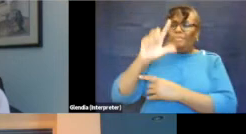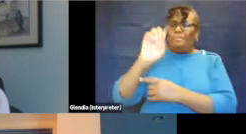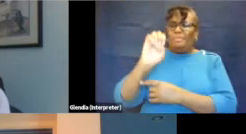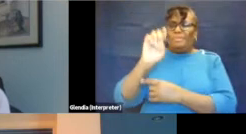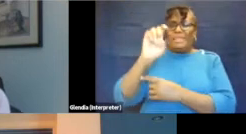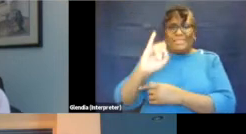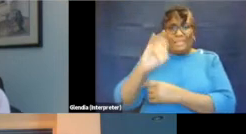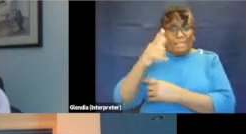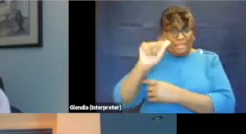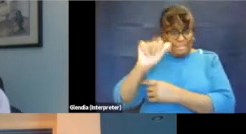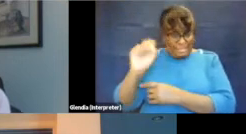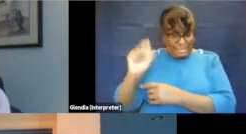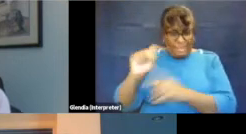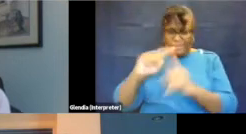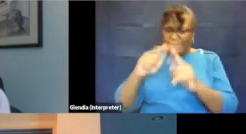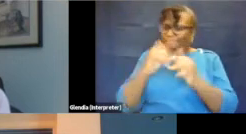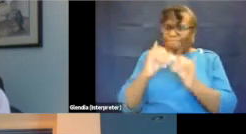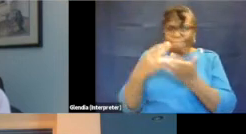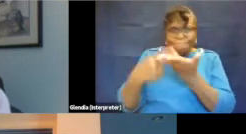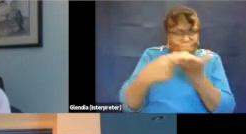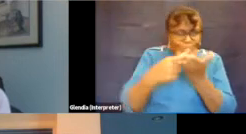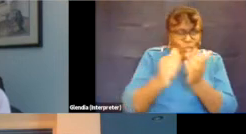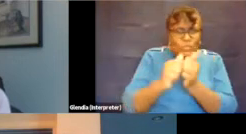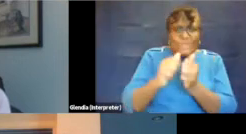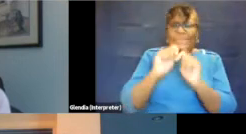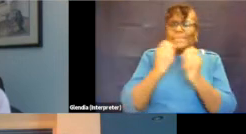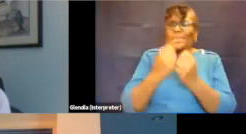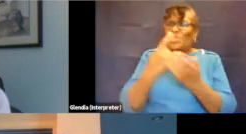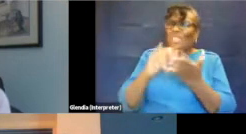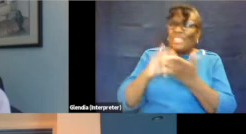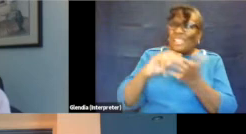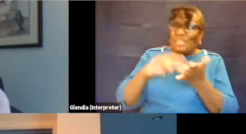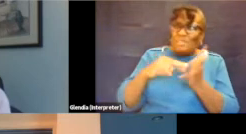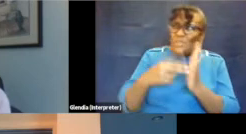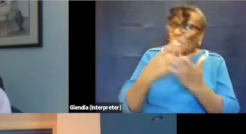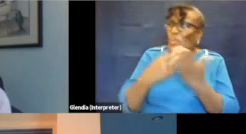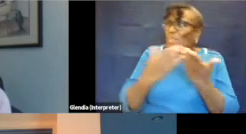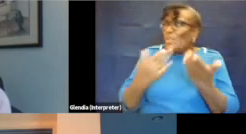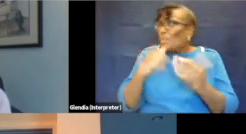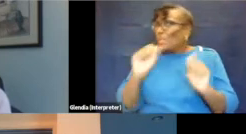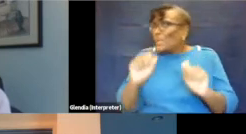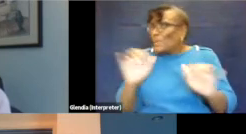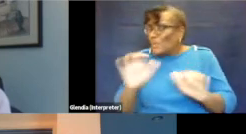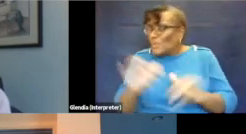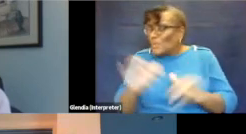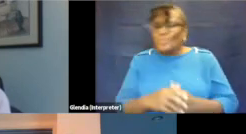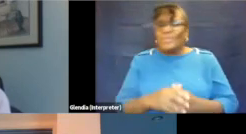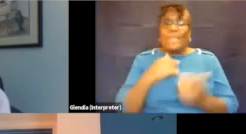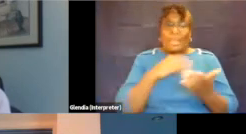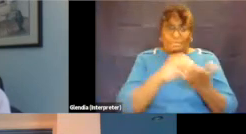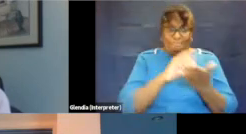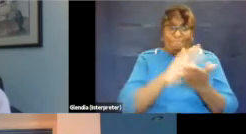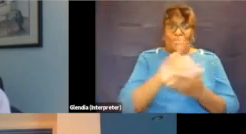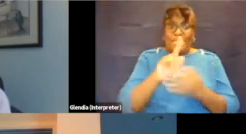your audiologist on what does that mean and what could we look at for that. I threw clear masks on here only